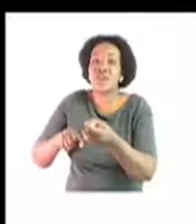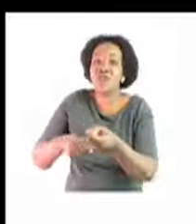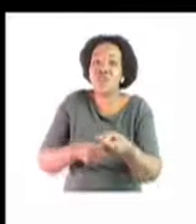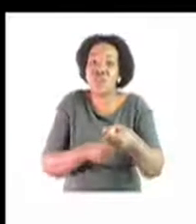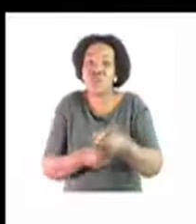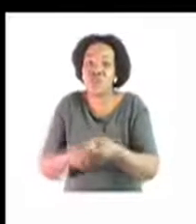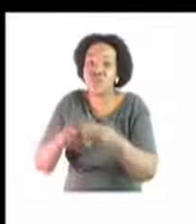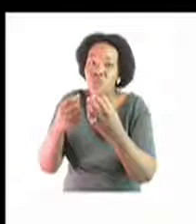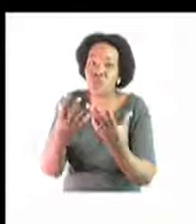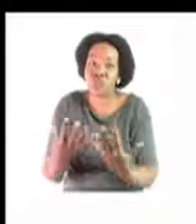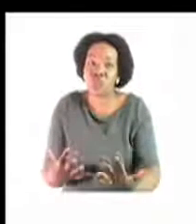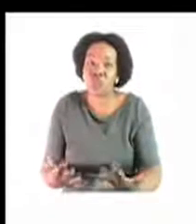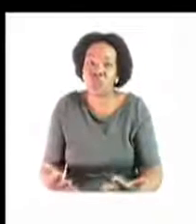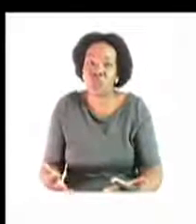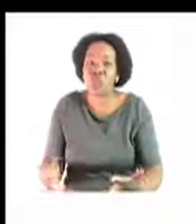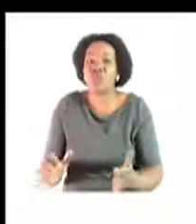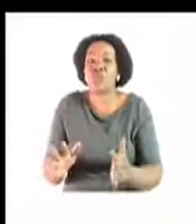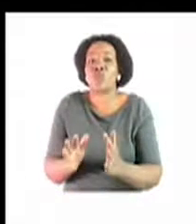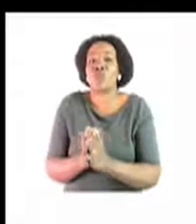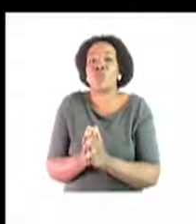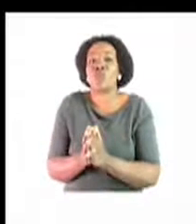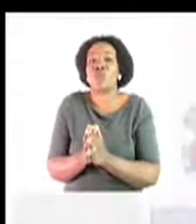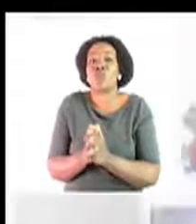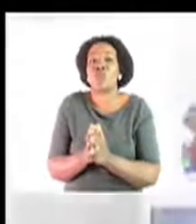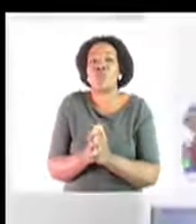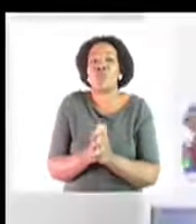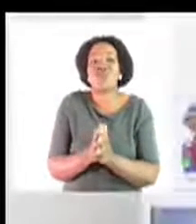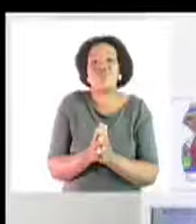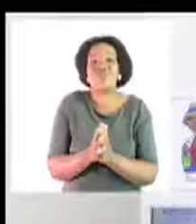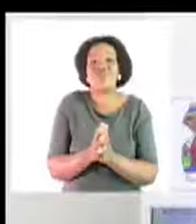and put it out.